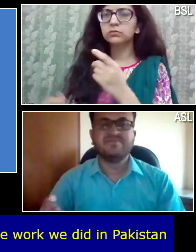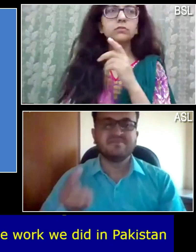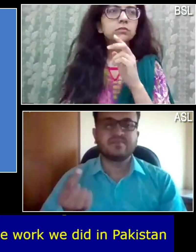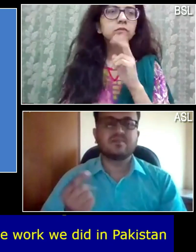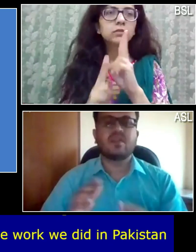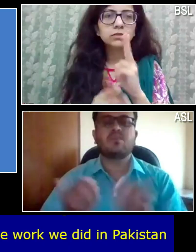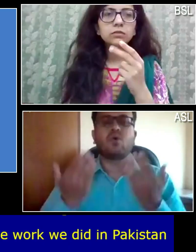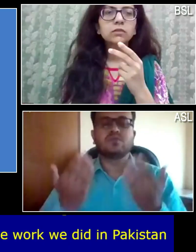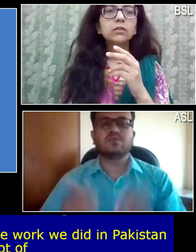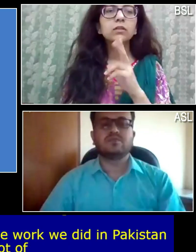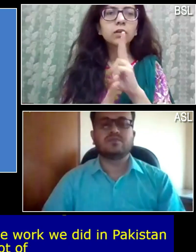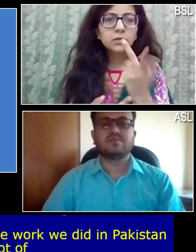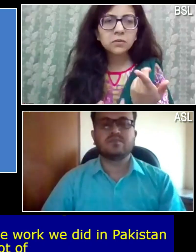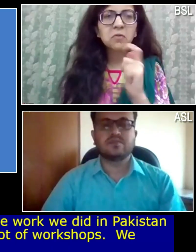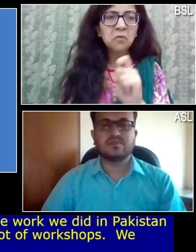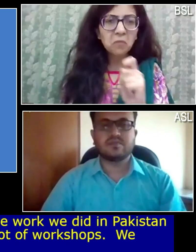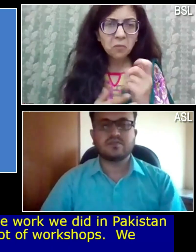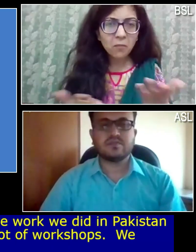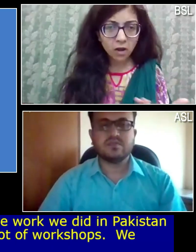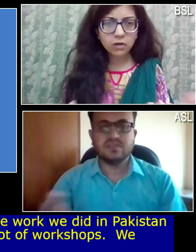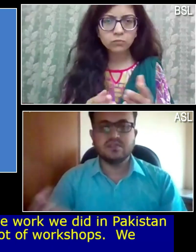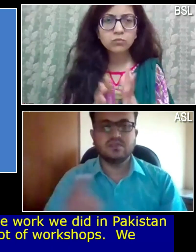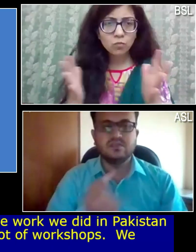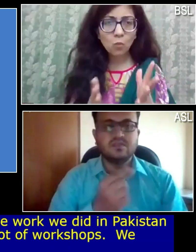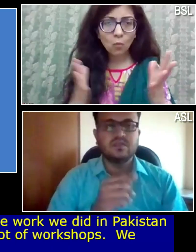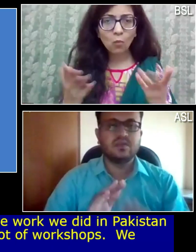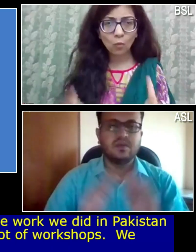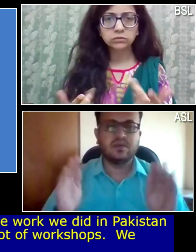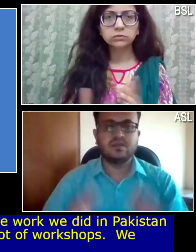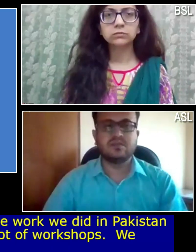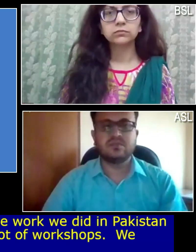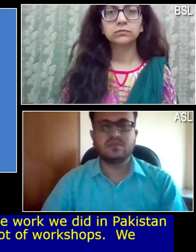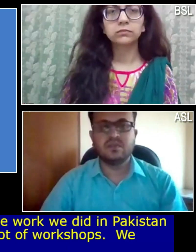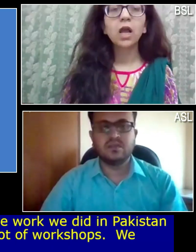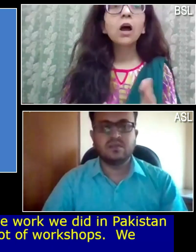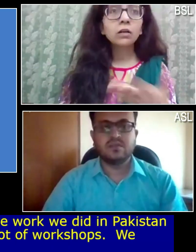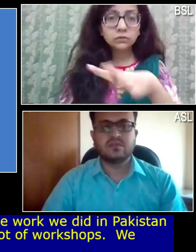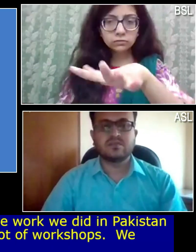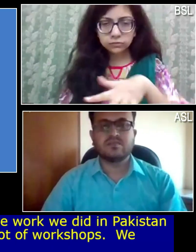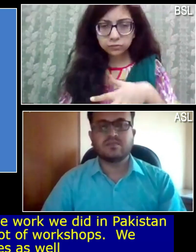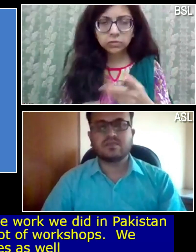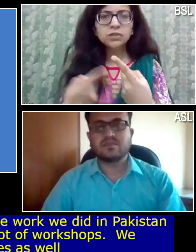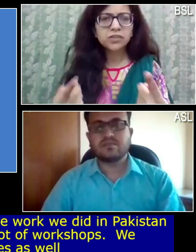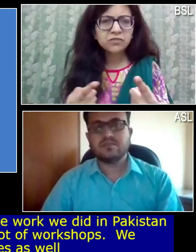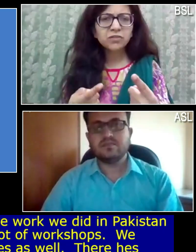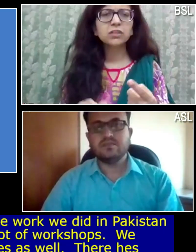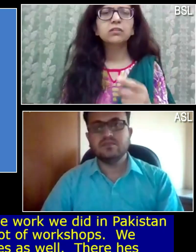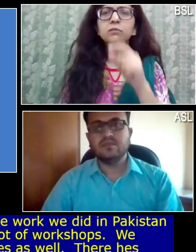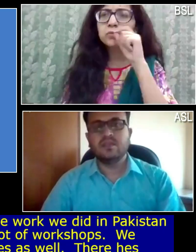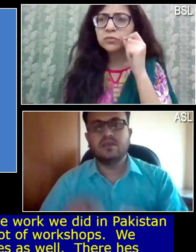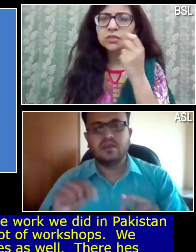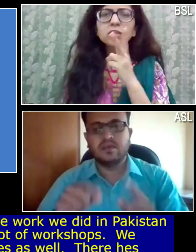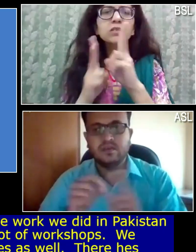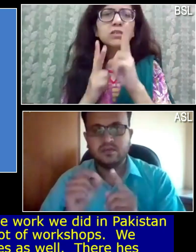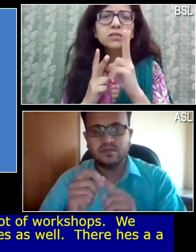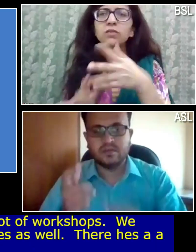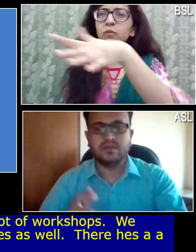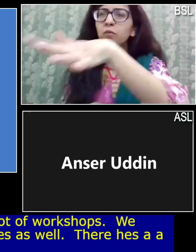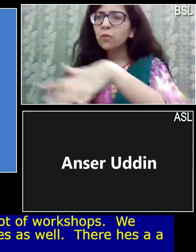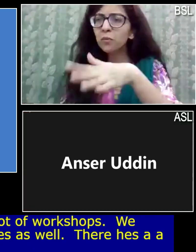were able to make some policy changes as well, which is excellent. But there's a huge room to work more, not only in Pakistan, in a lot of